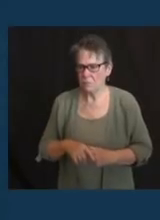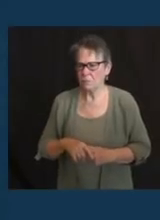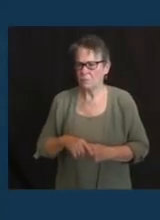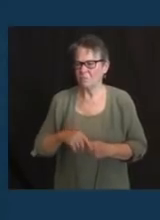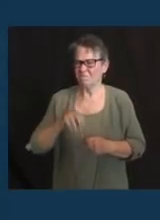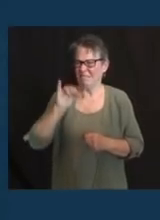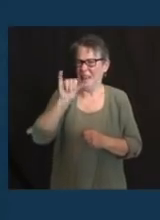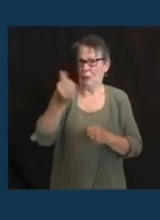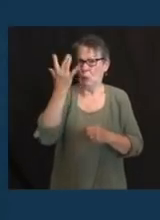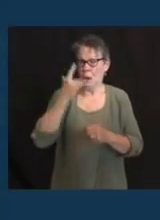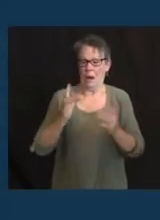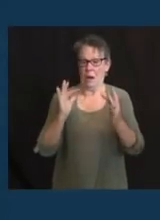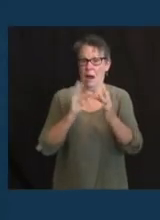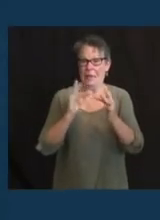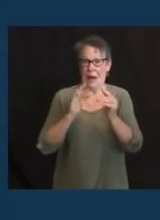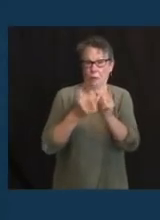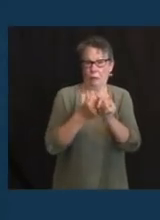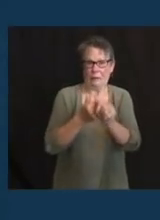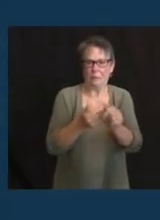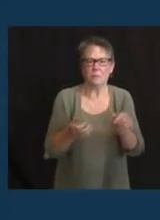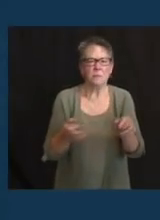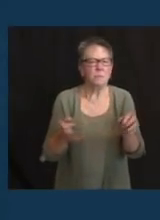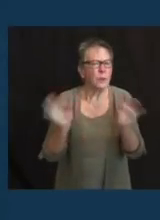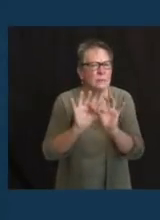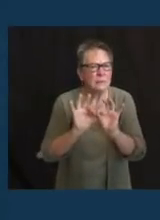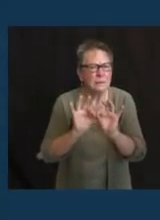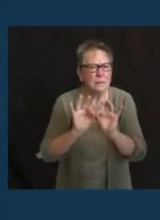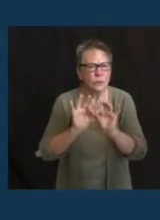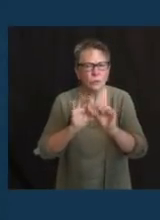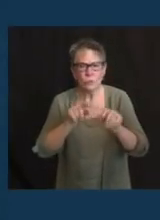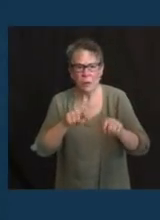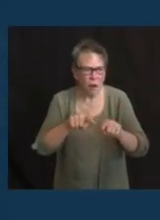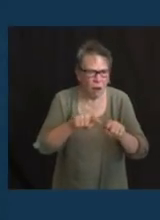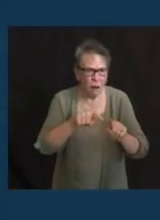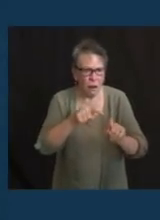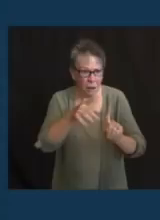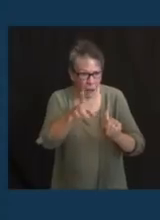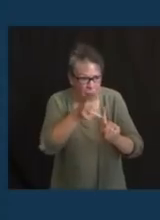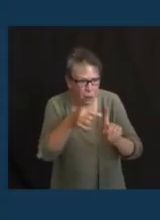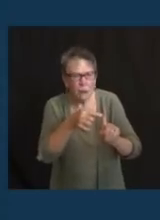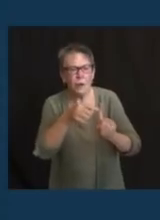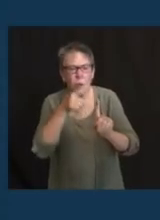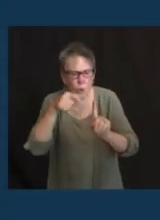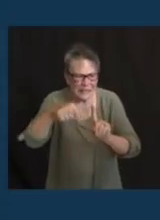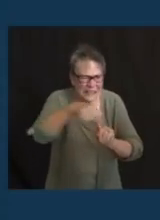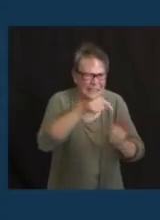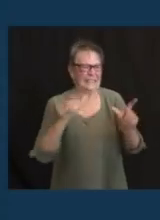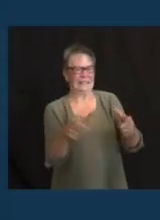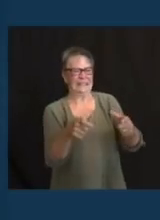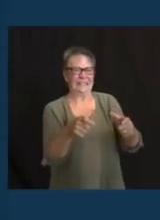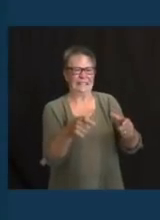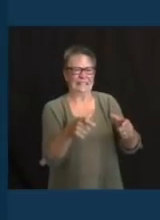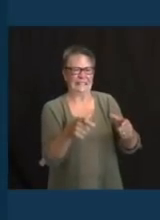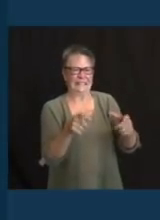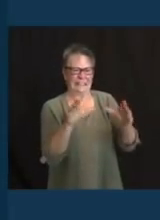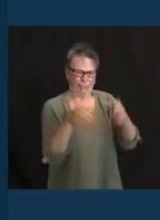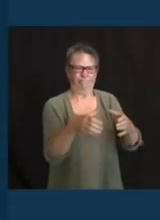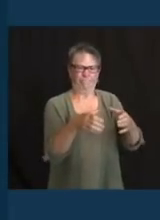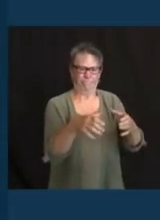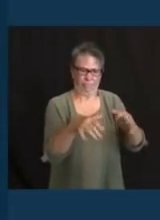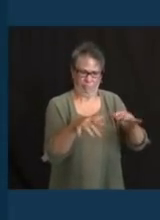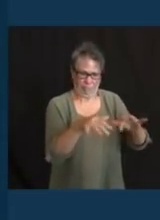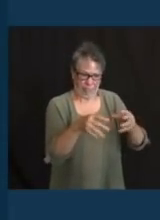no desire to uproot them or overstep them. We're going to work together with common purpose. One of